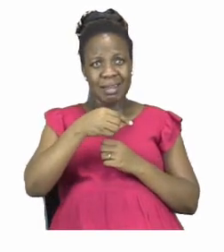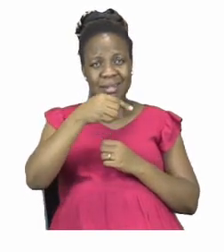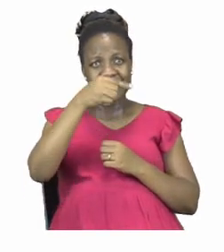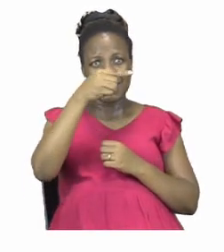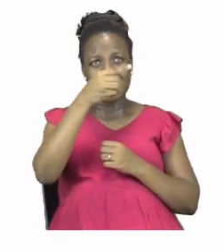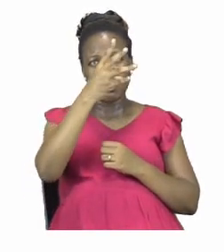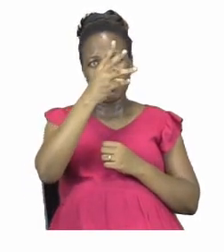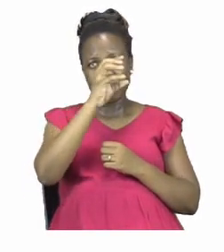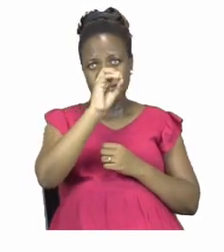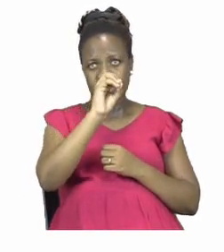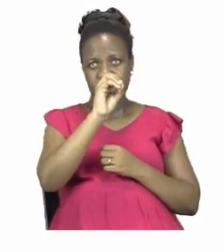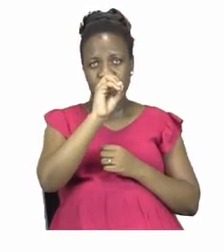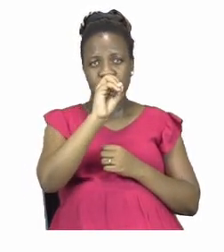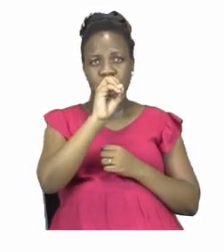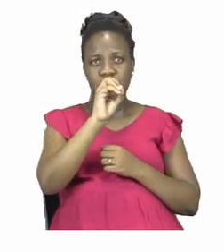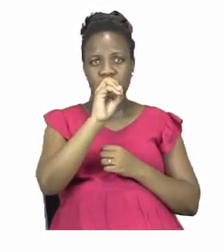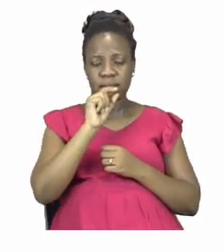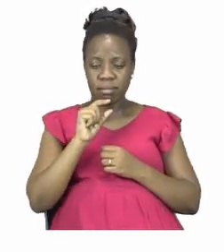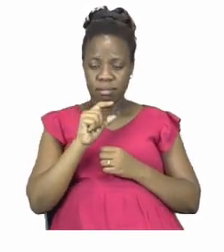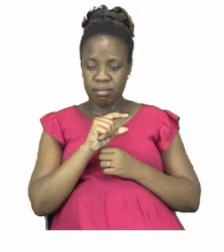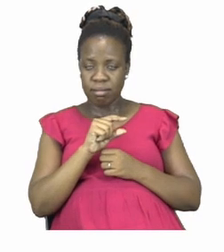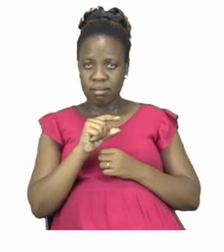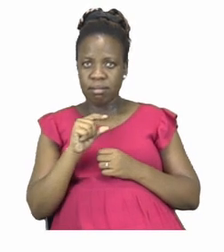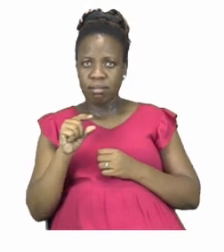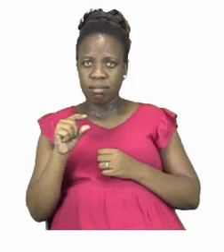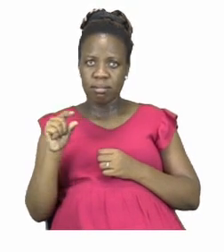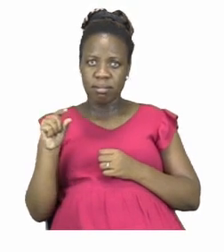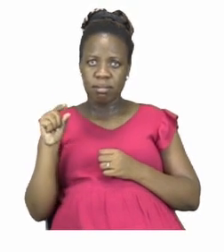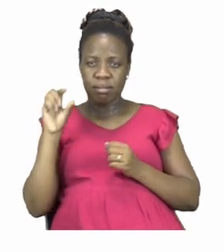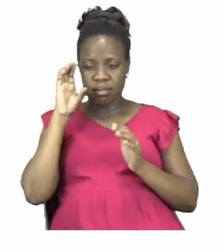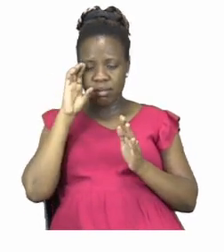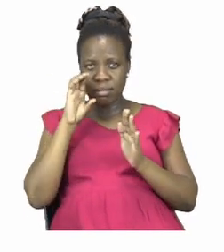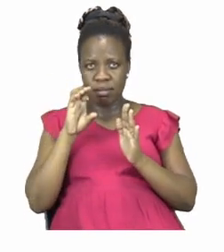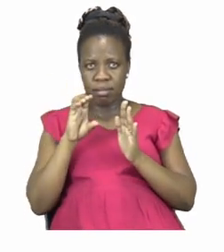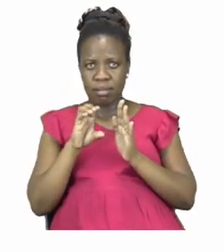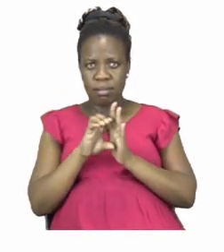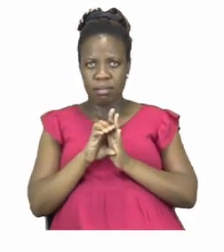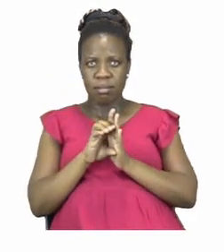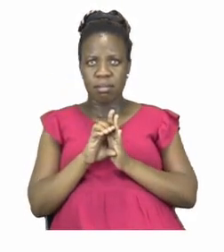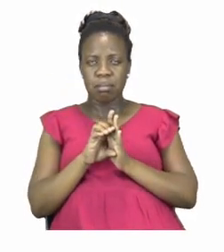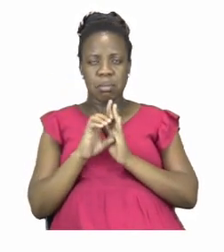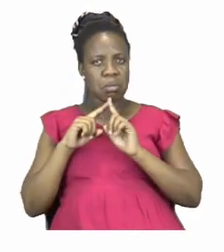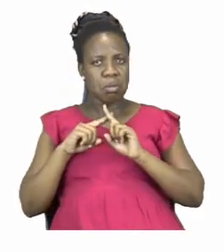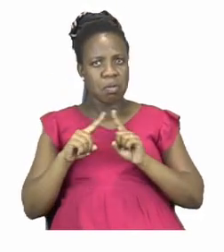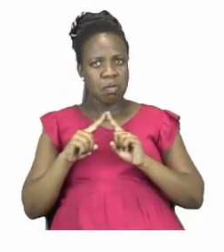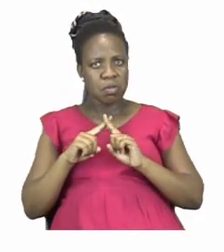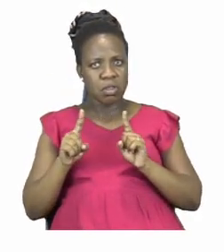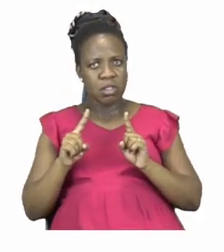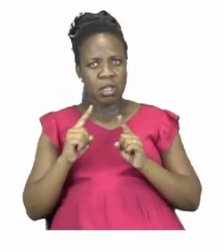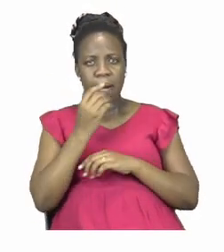60. And then the bottom of the table, there you will see, there you have pictures